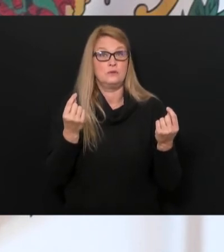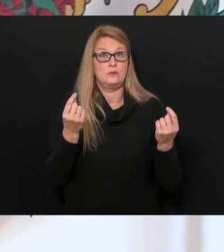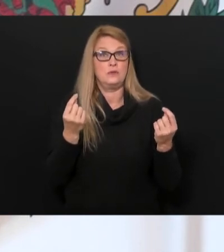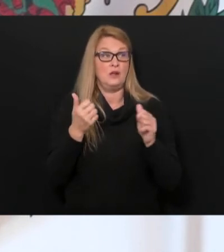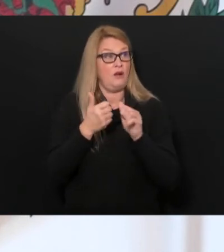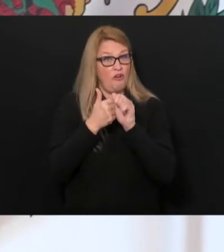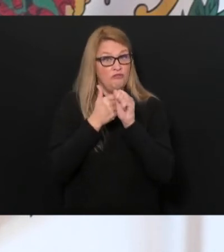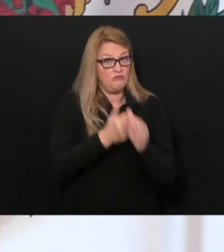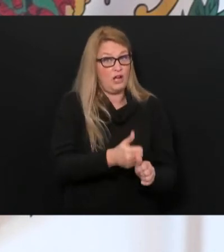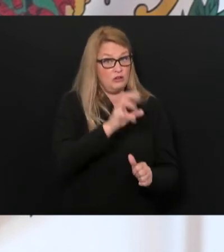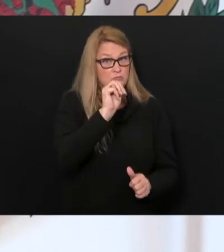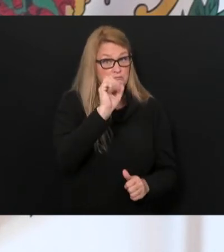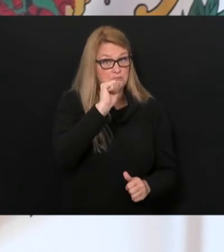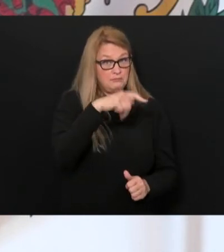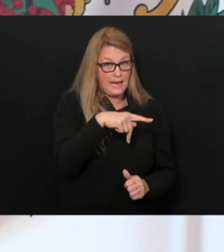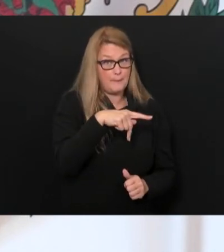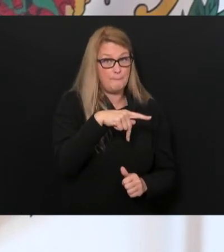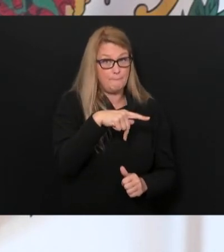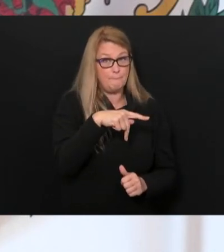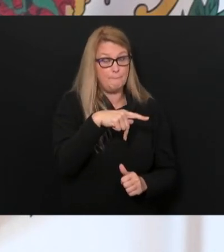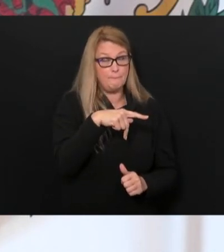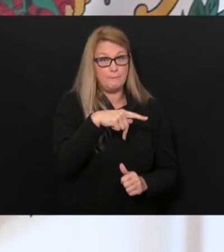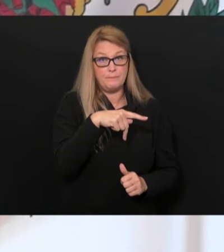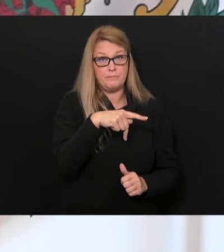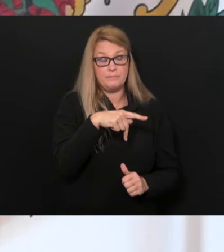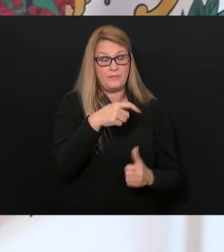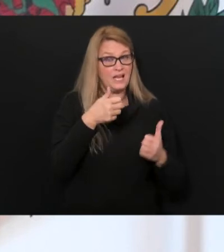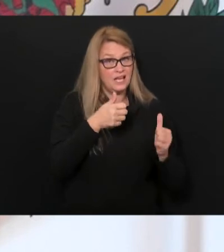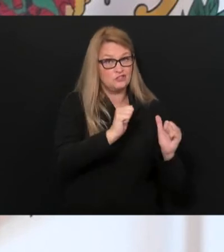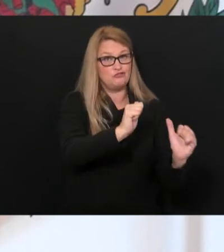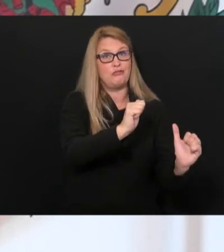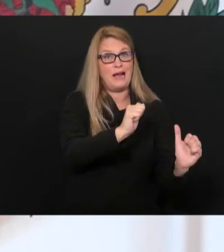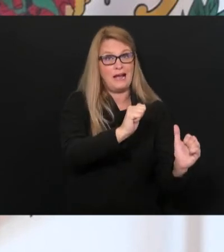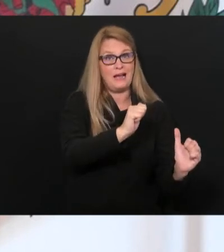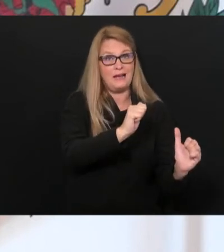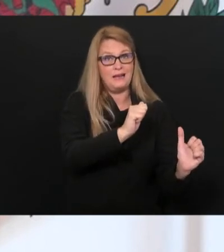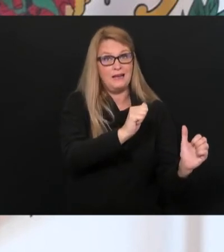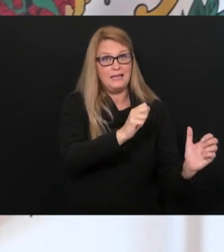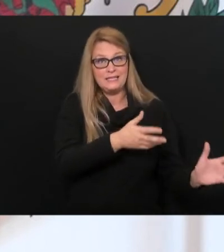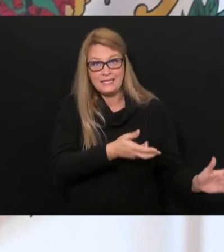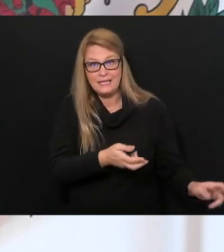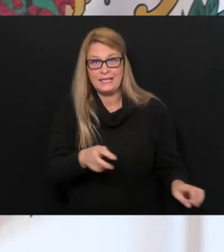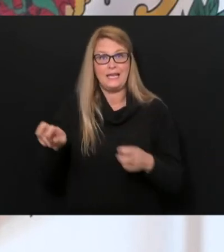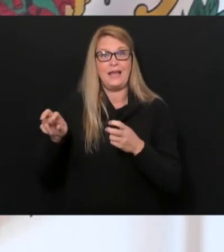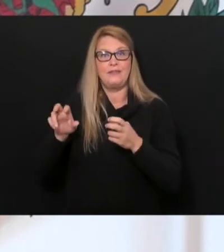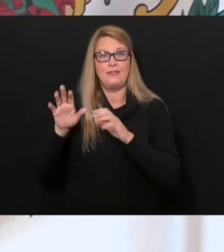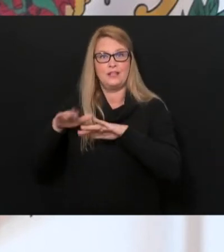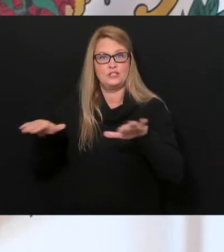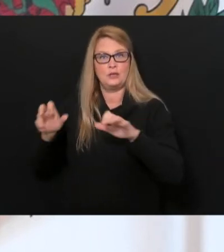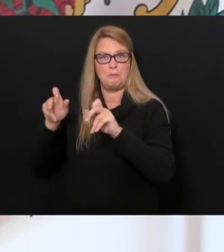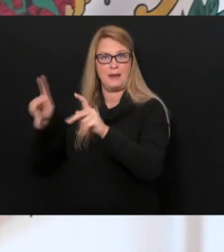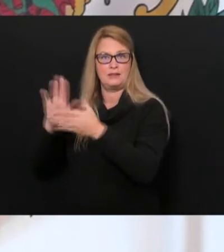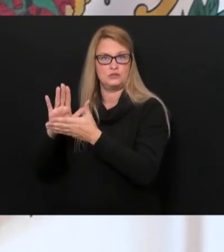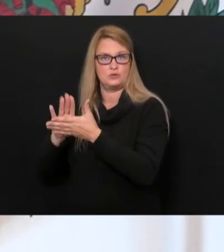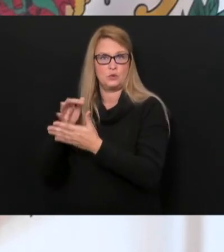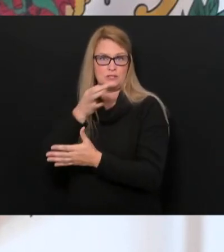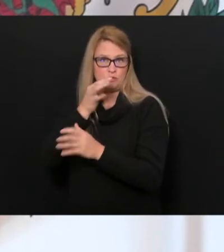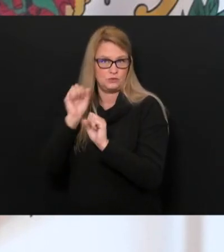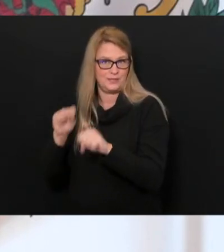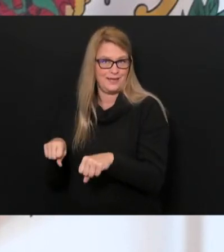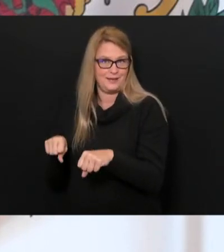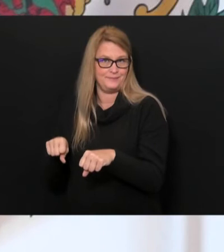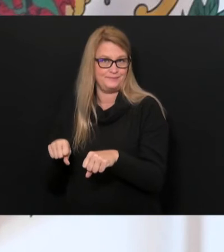map, and we're going to try as hard as we can to get those kids back in school as well as soon as we can, but we know we